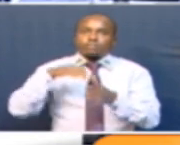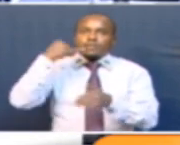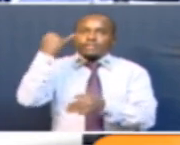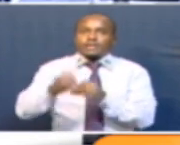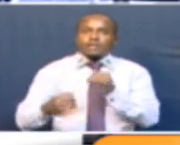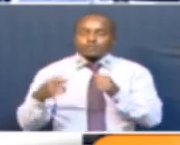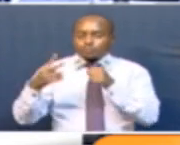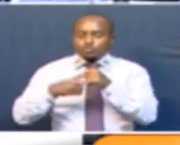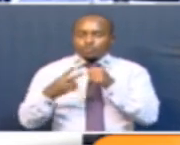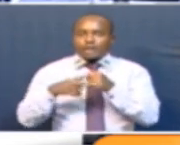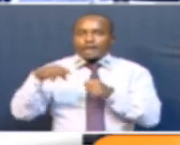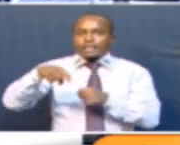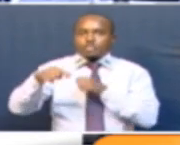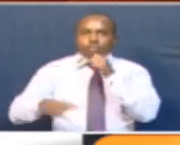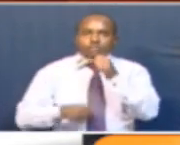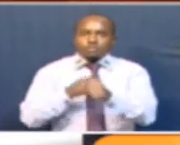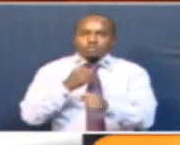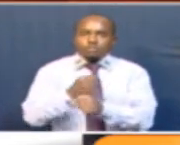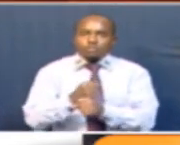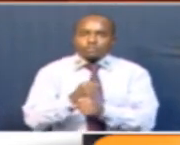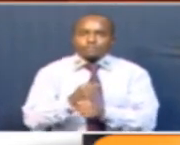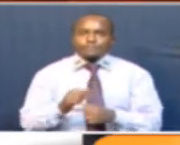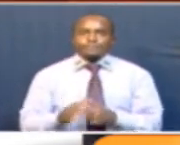July this year.